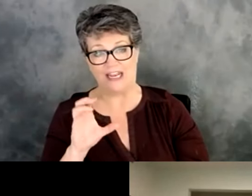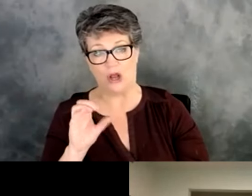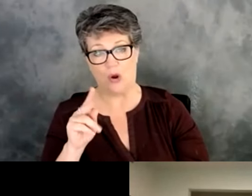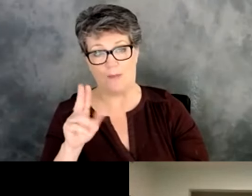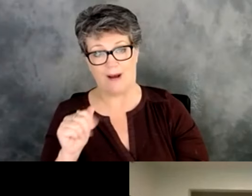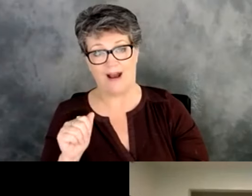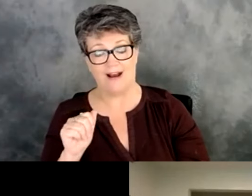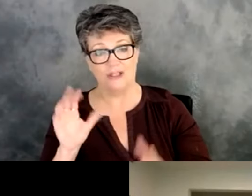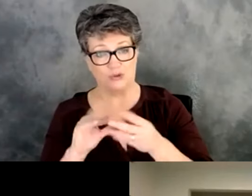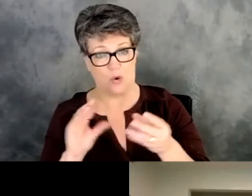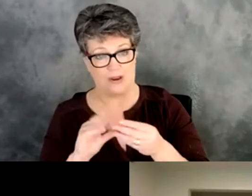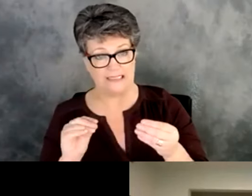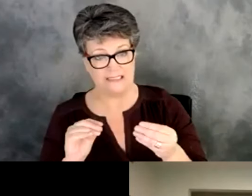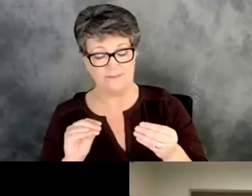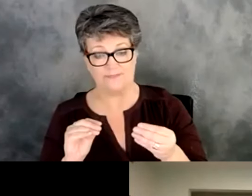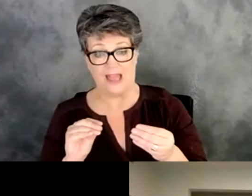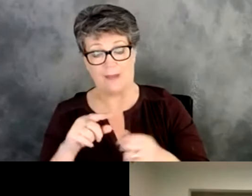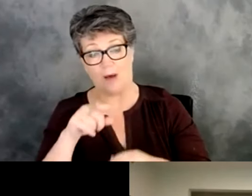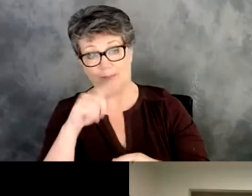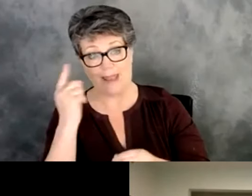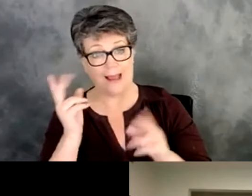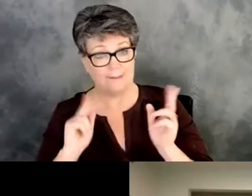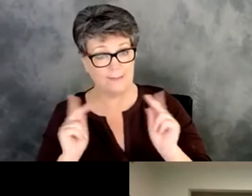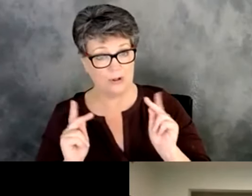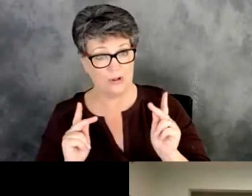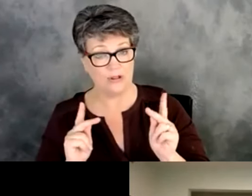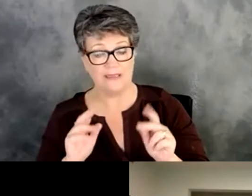is stories about Black people